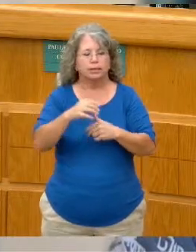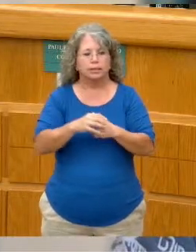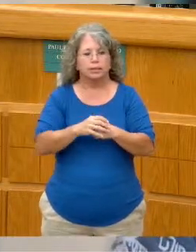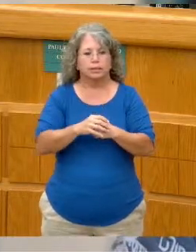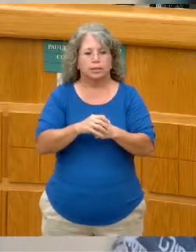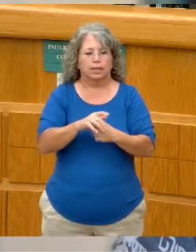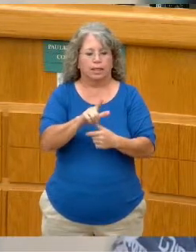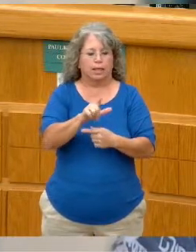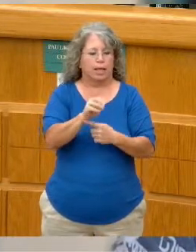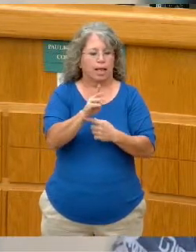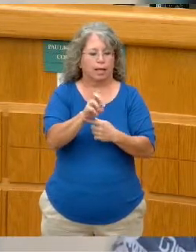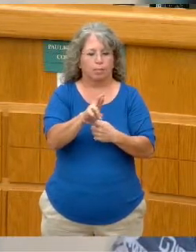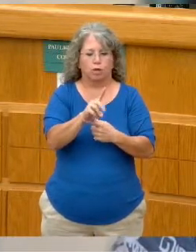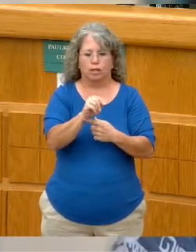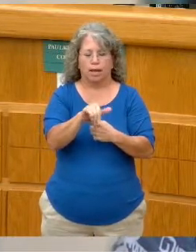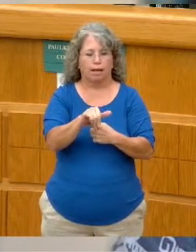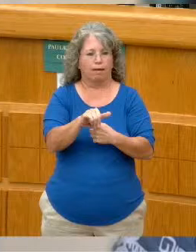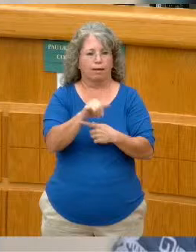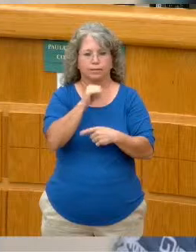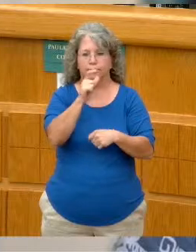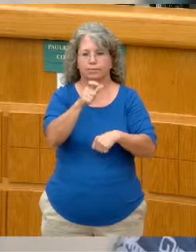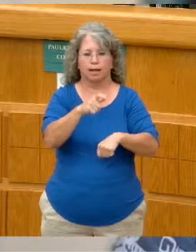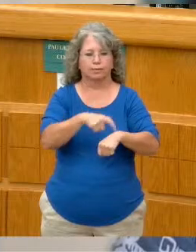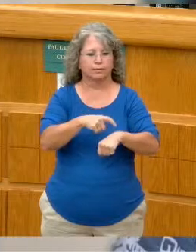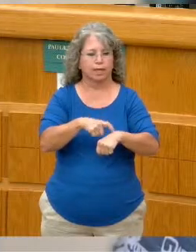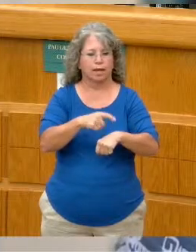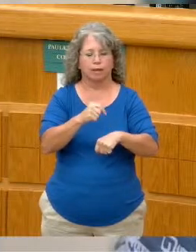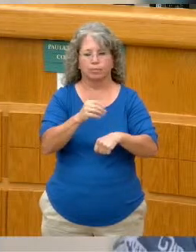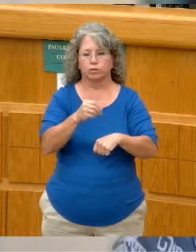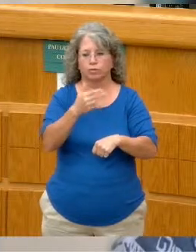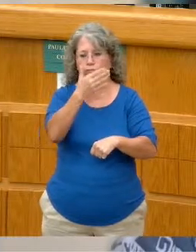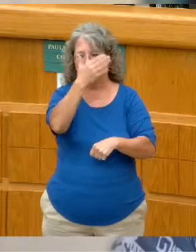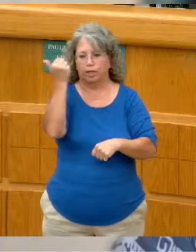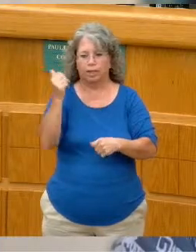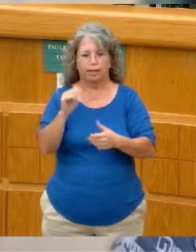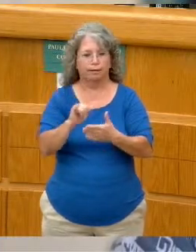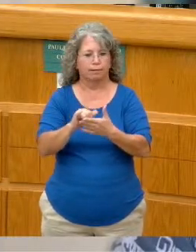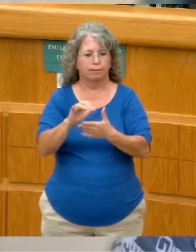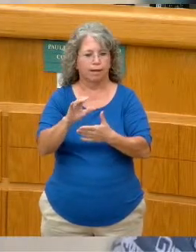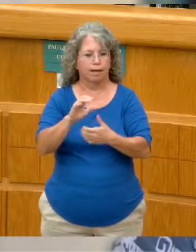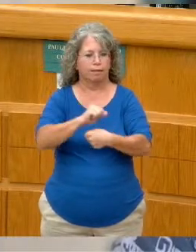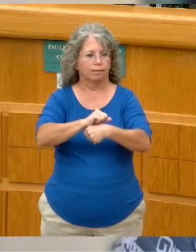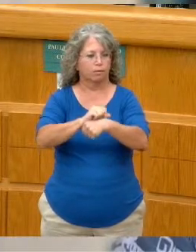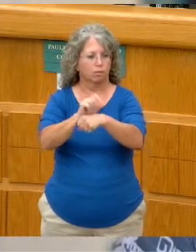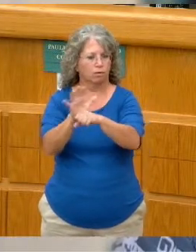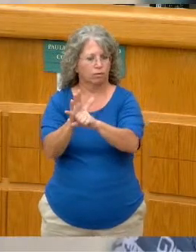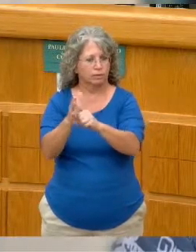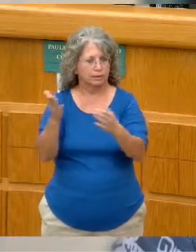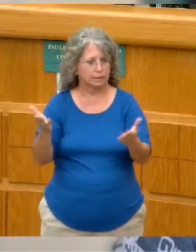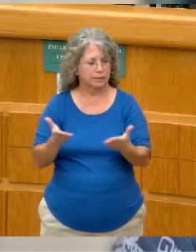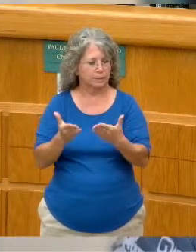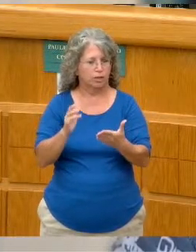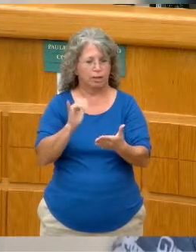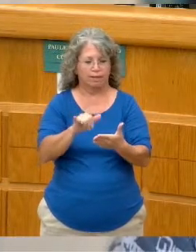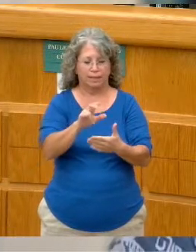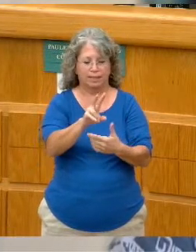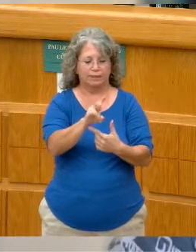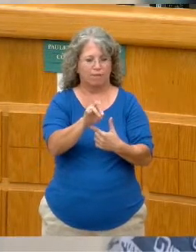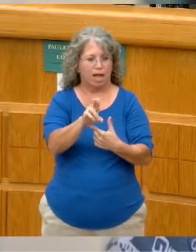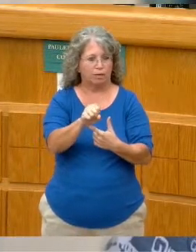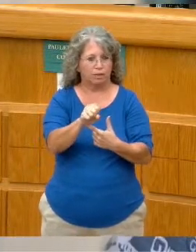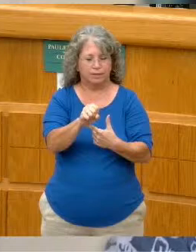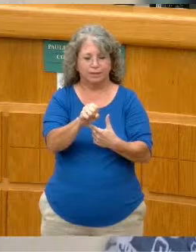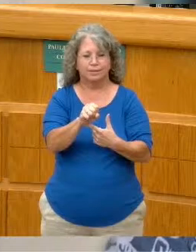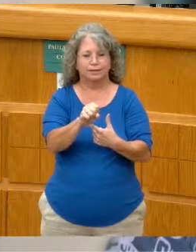this year the time to forget about COVID-19, because the virus is not going to forget